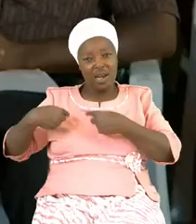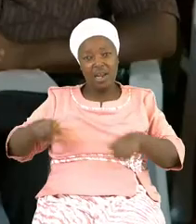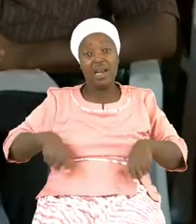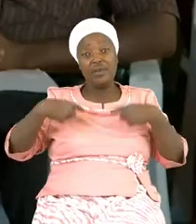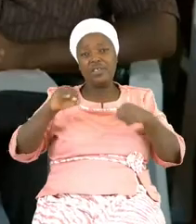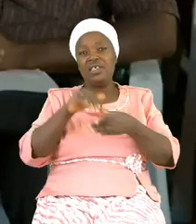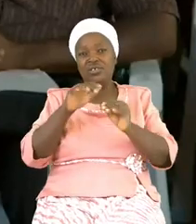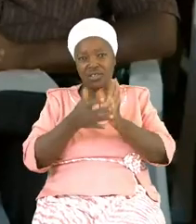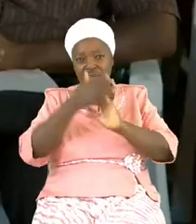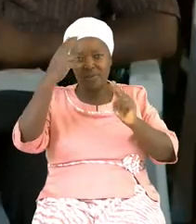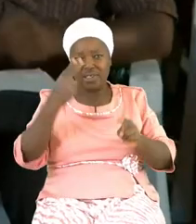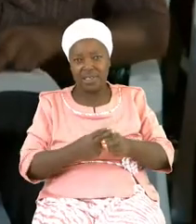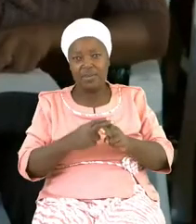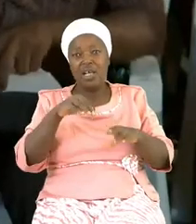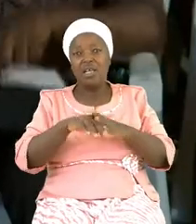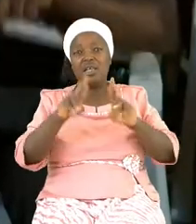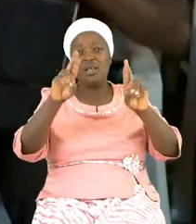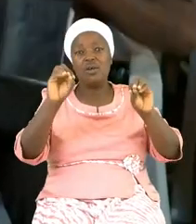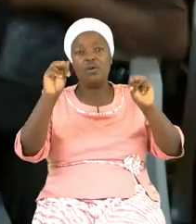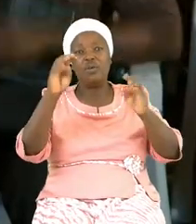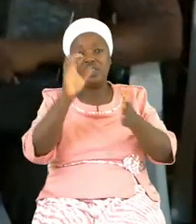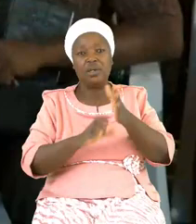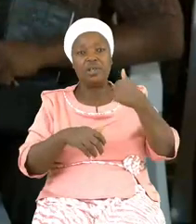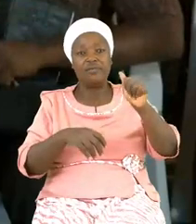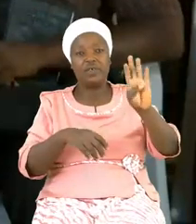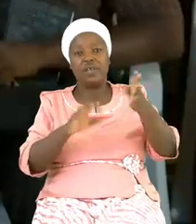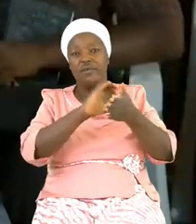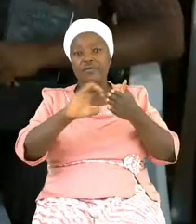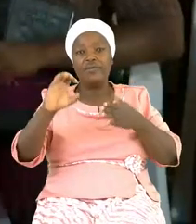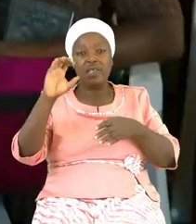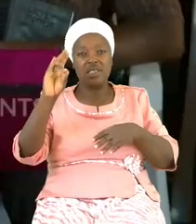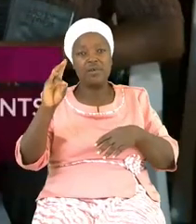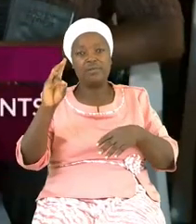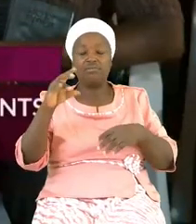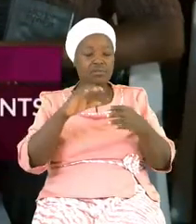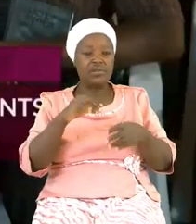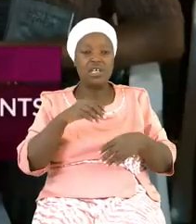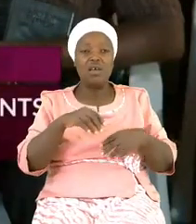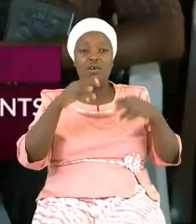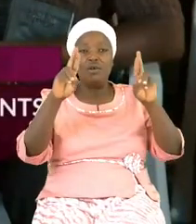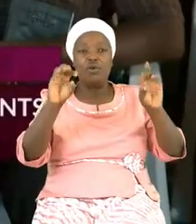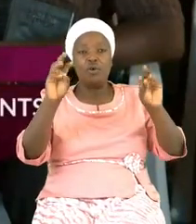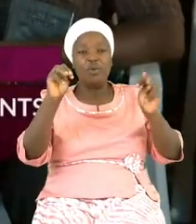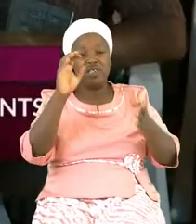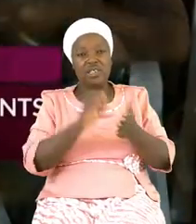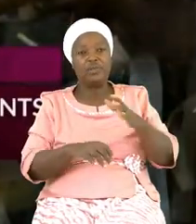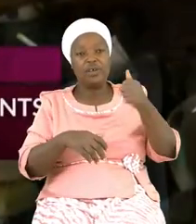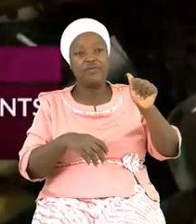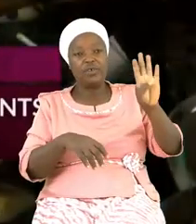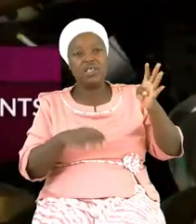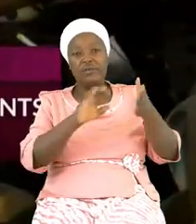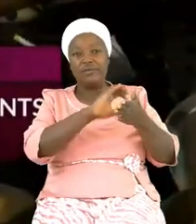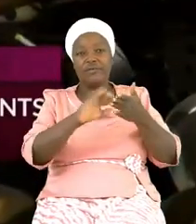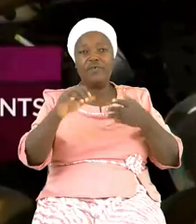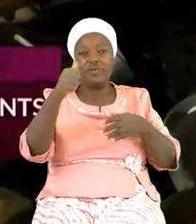Jesus' name. Romans chapter 14, I'm reading from verse 17. Romans chapter 14, we're reading